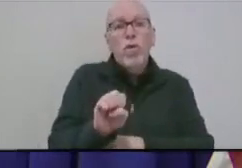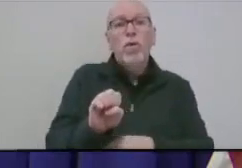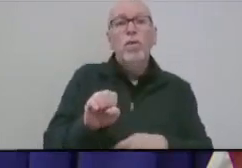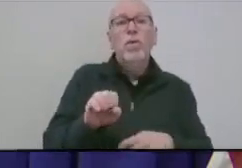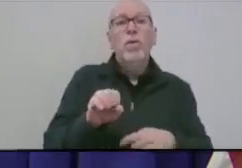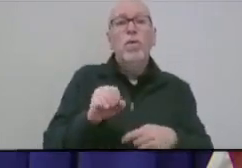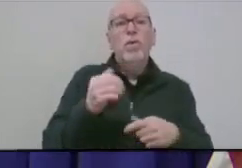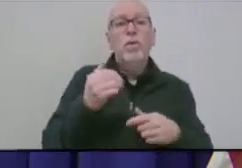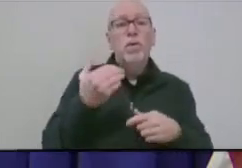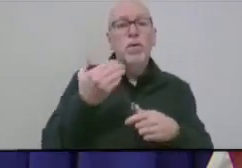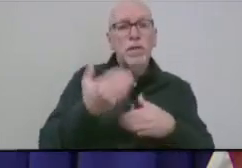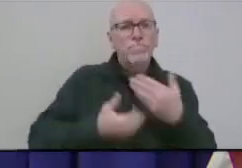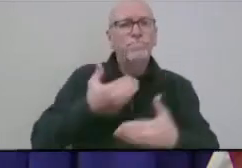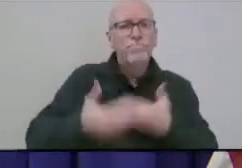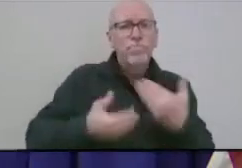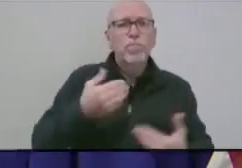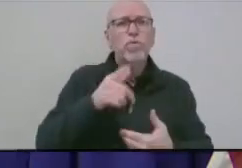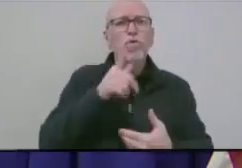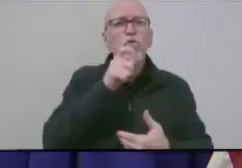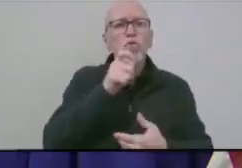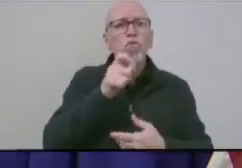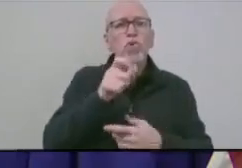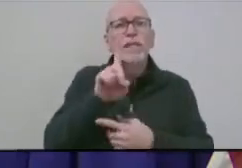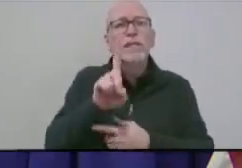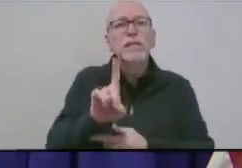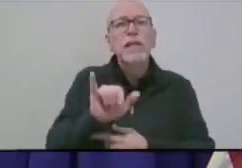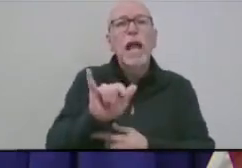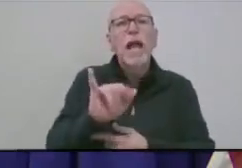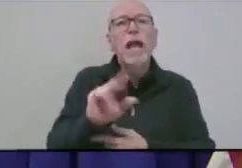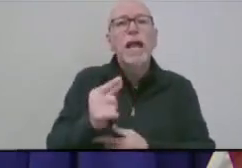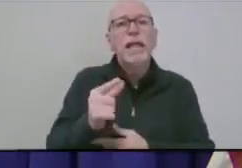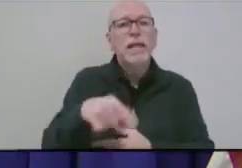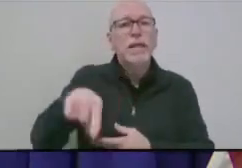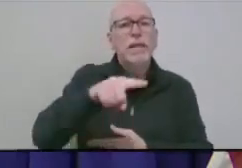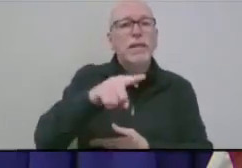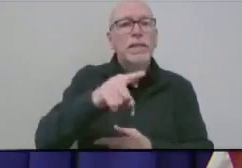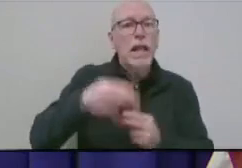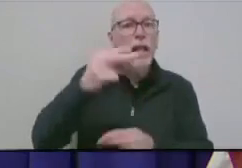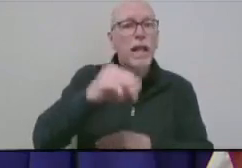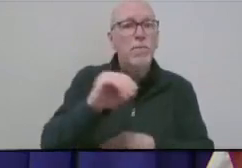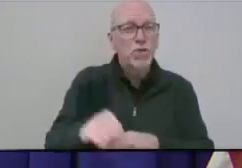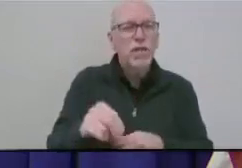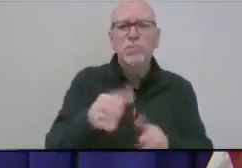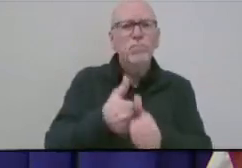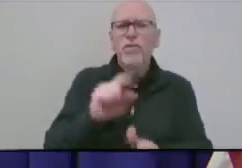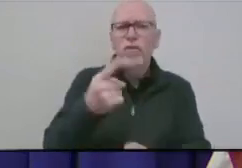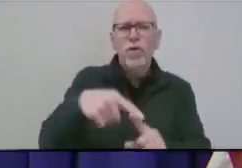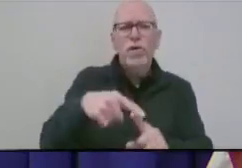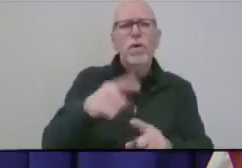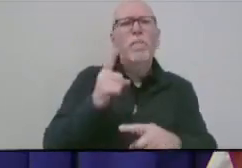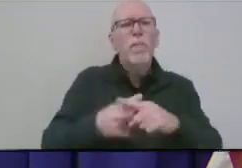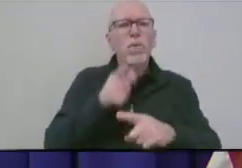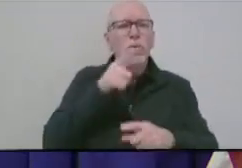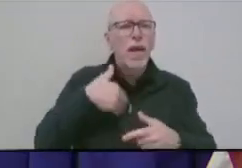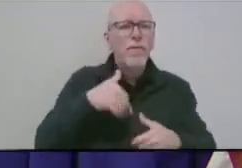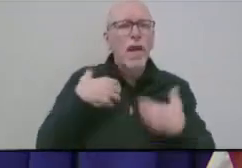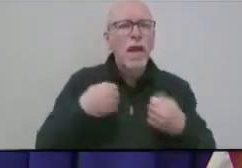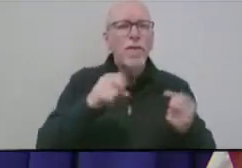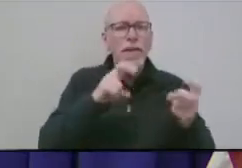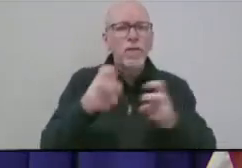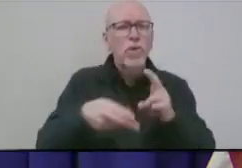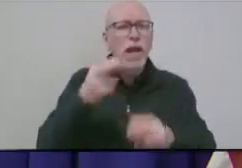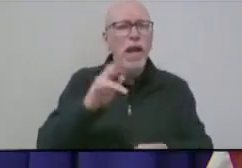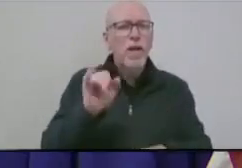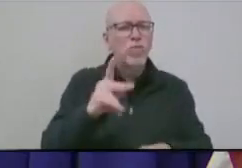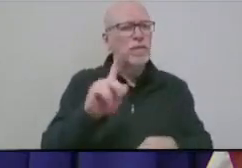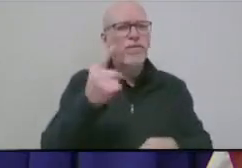going at this from who is dying and then those comorbidities that also play a factor. And so when we get through, you